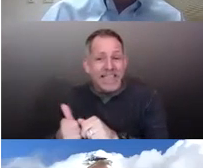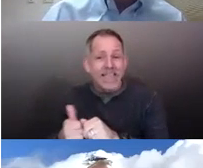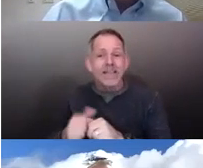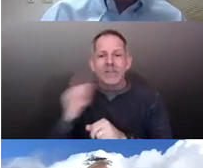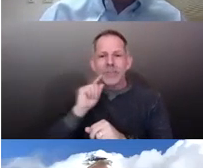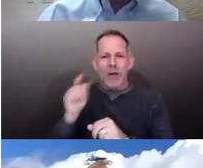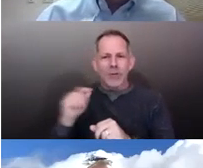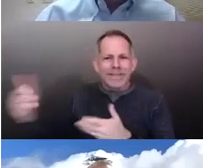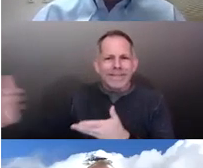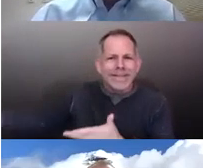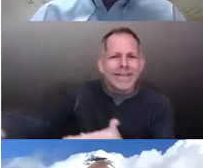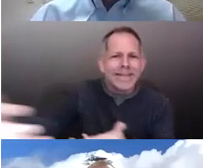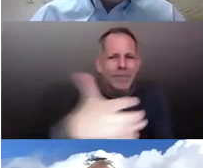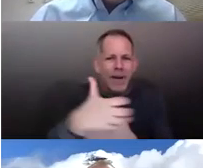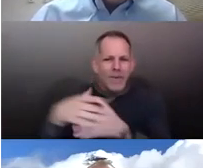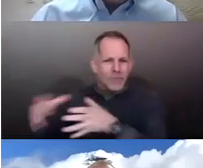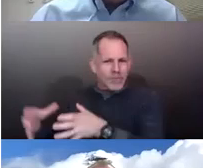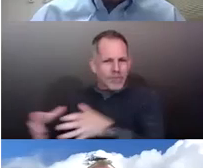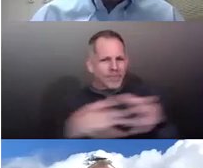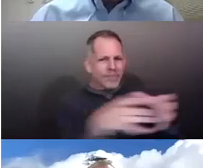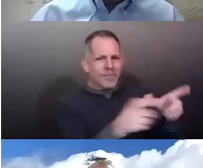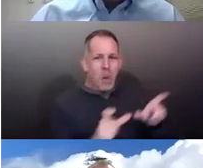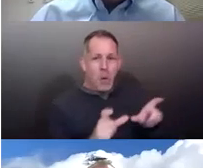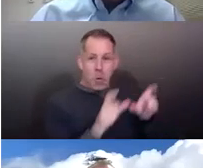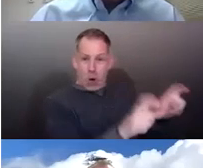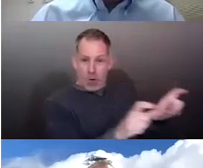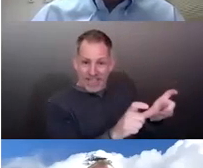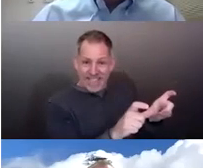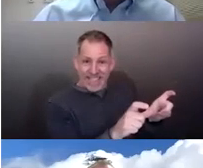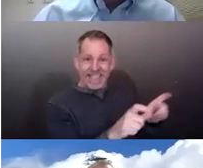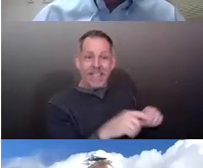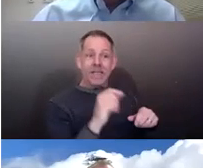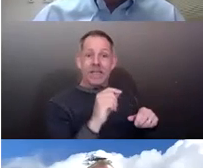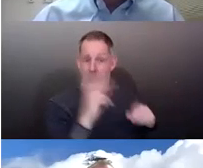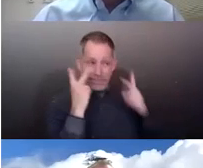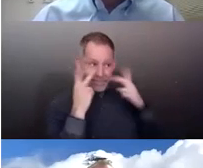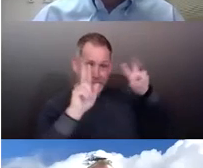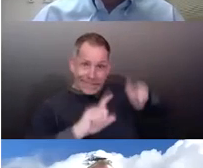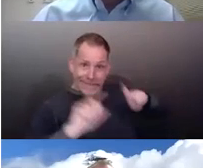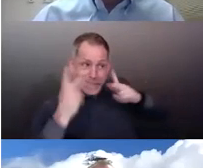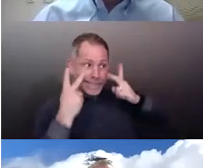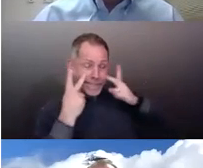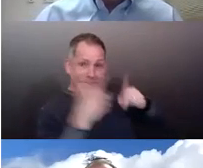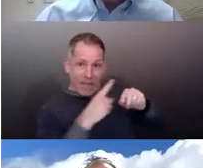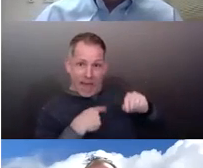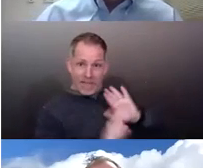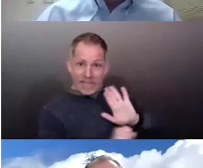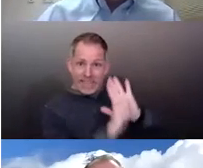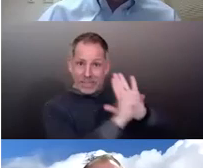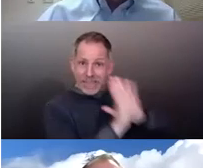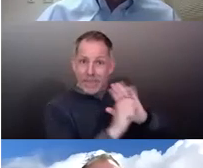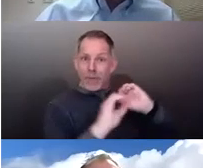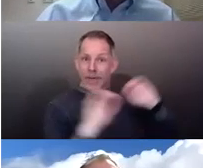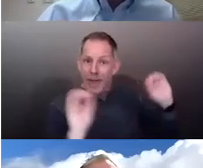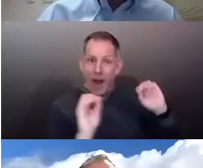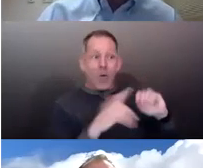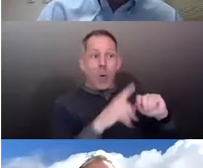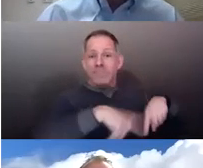if they're symptomatic or otherwise willing or able to seek testing, get them tested. And so we're reaching